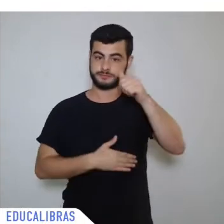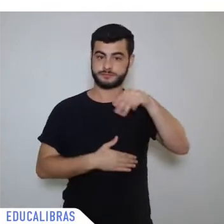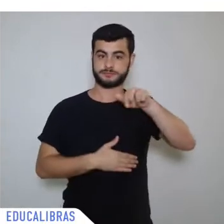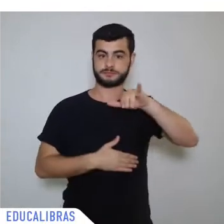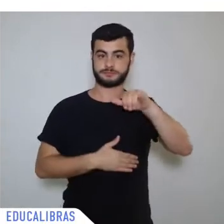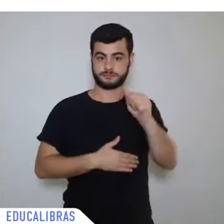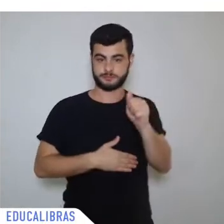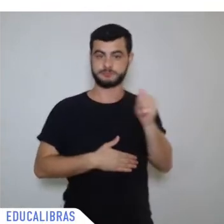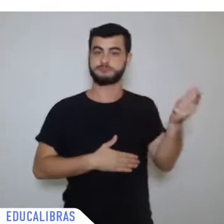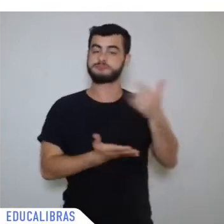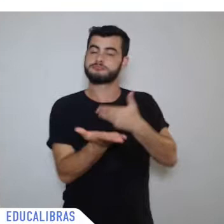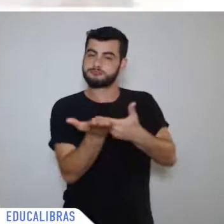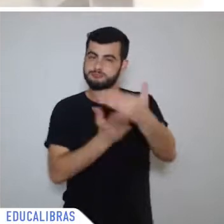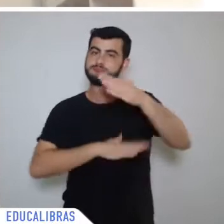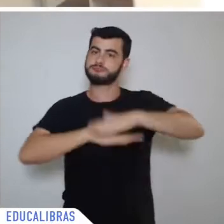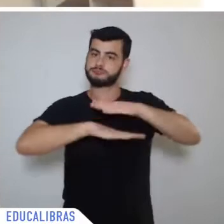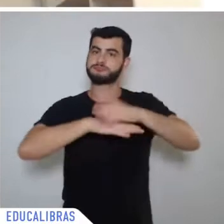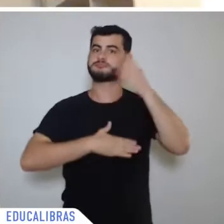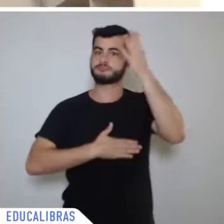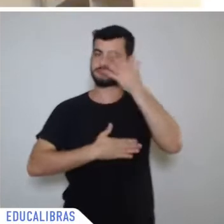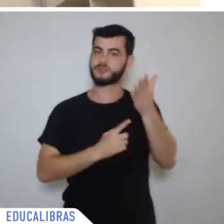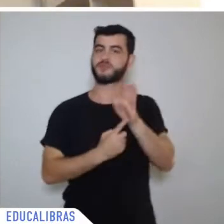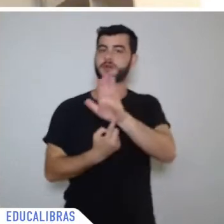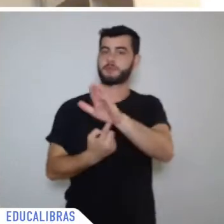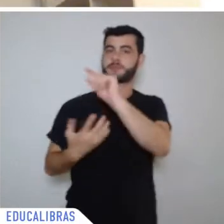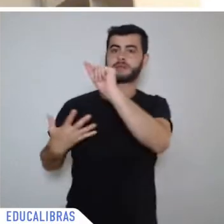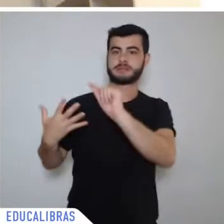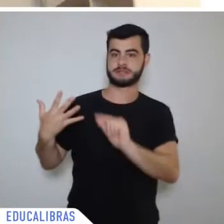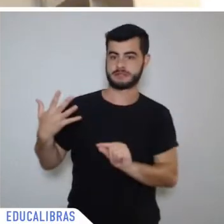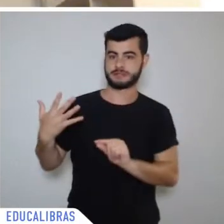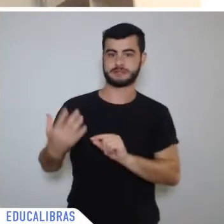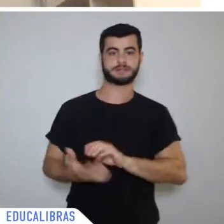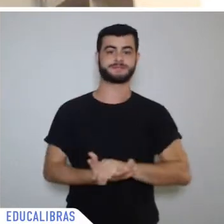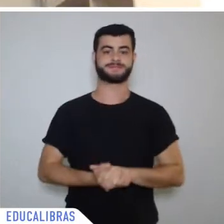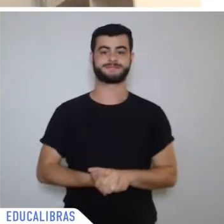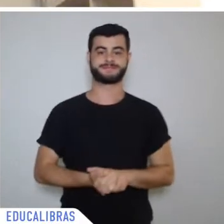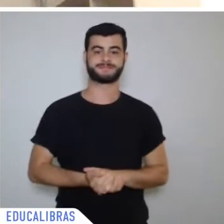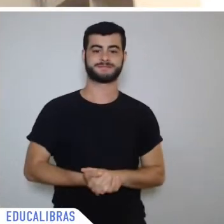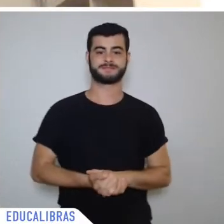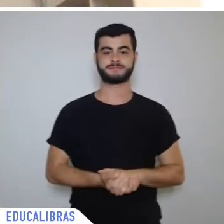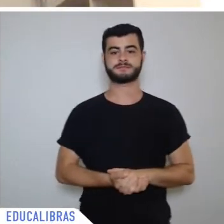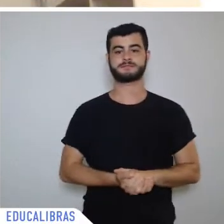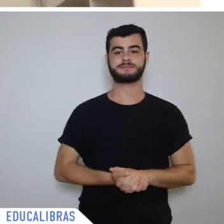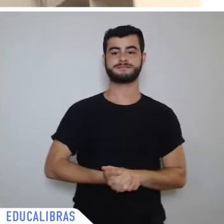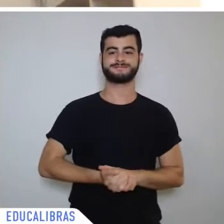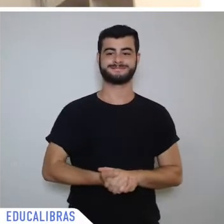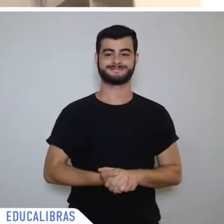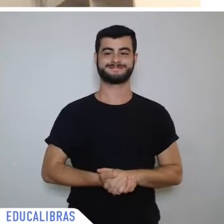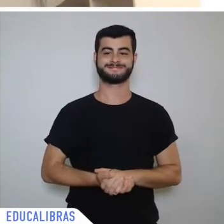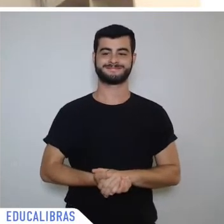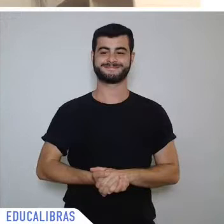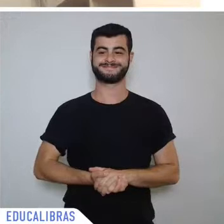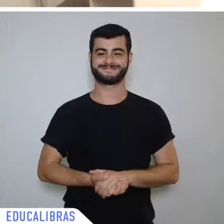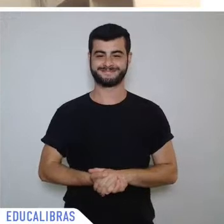Maíra Roubach, who will introduce the theme of today's panel and introduce our guests.